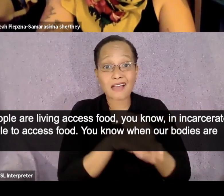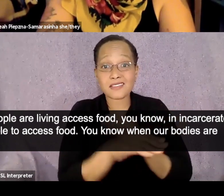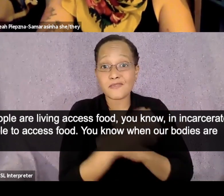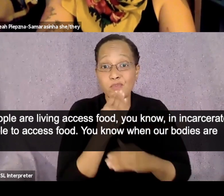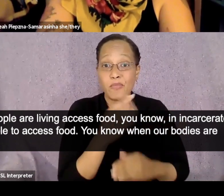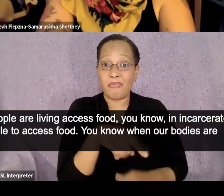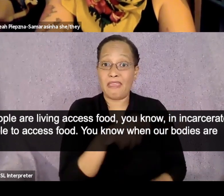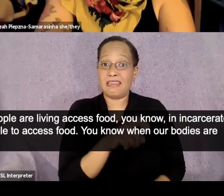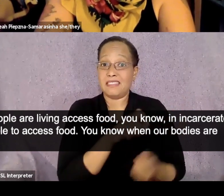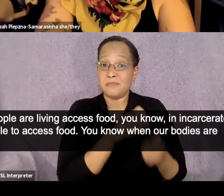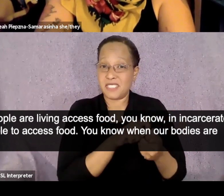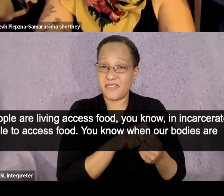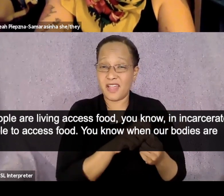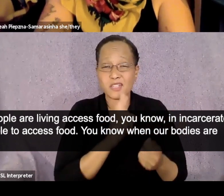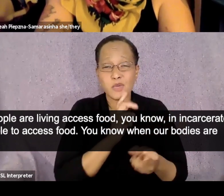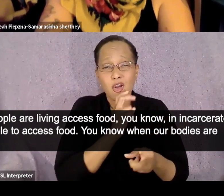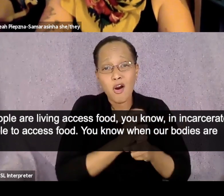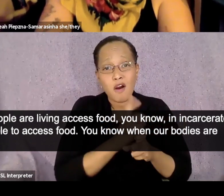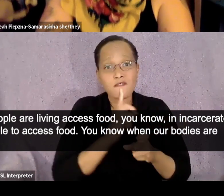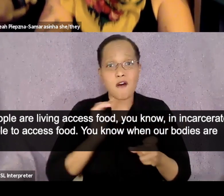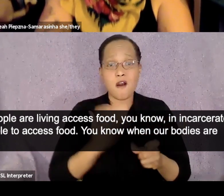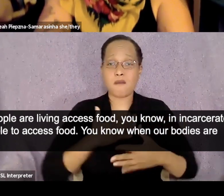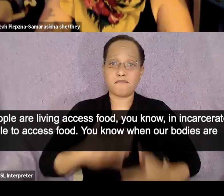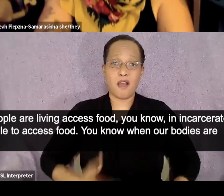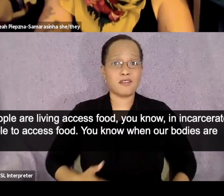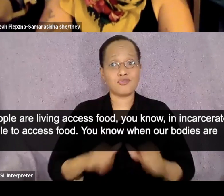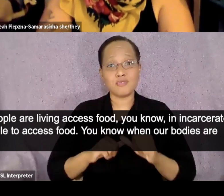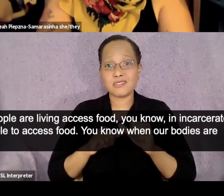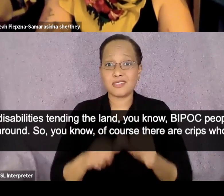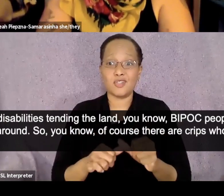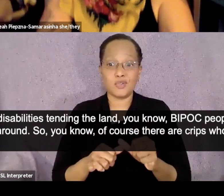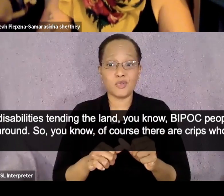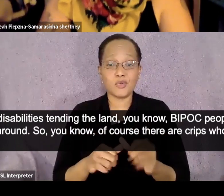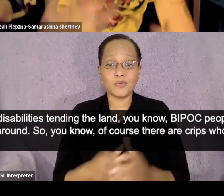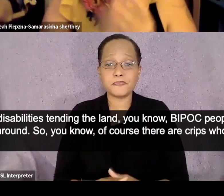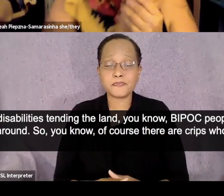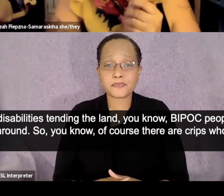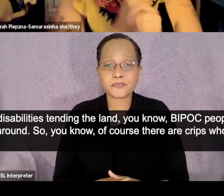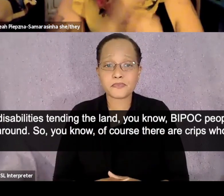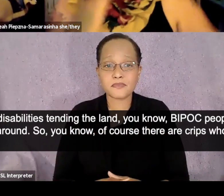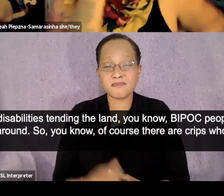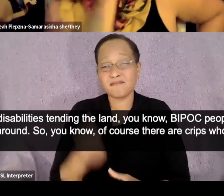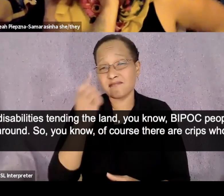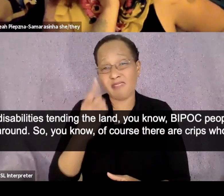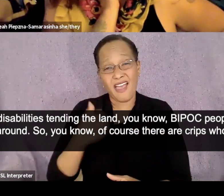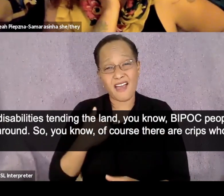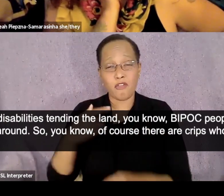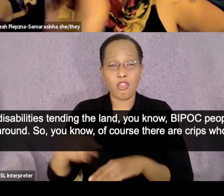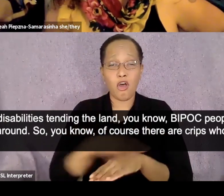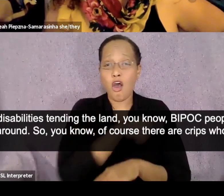are struggling to maintain. And so, and there are rich histories of people